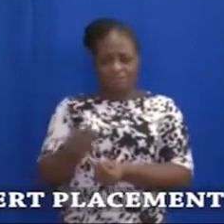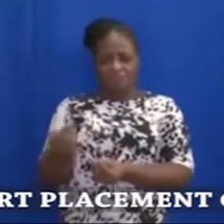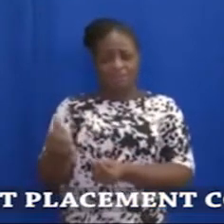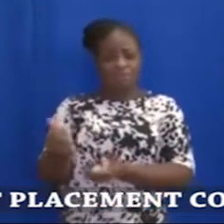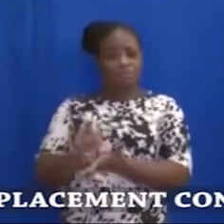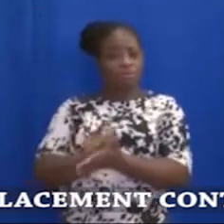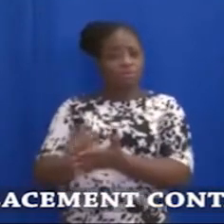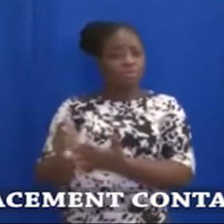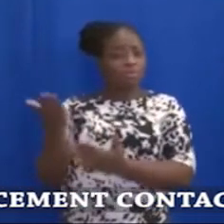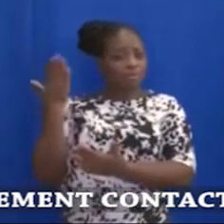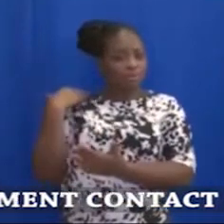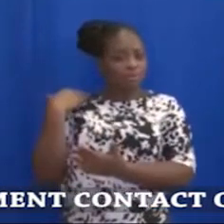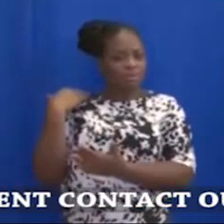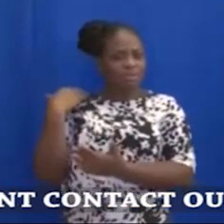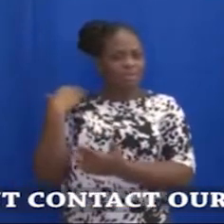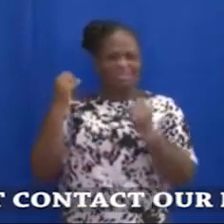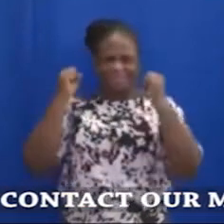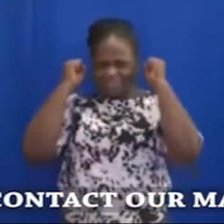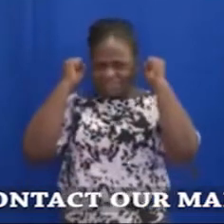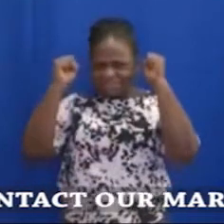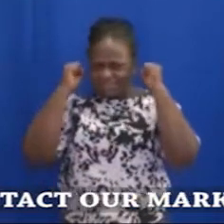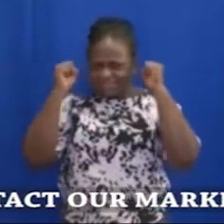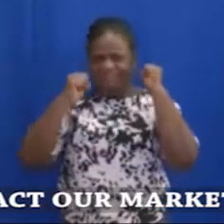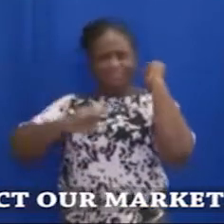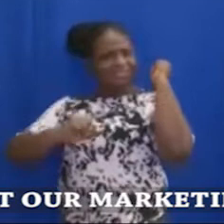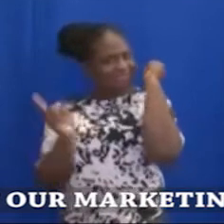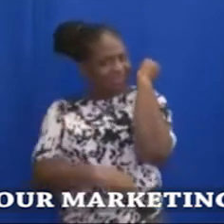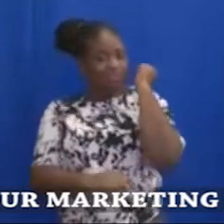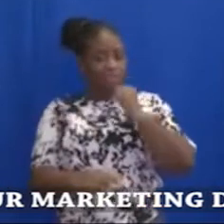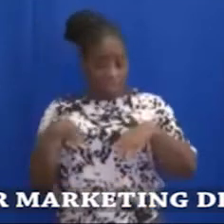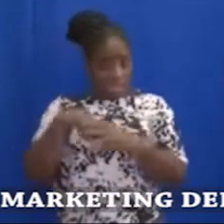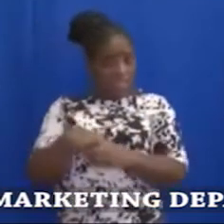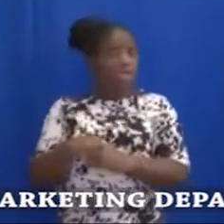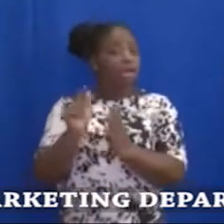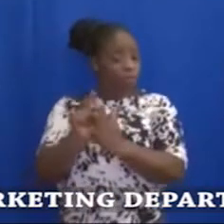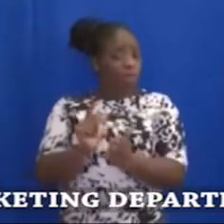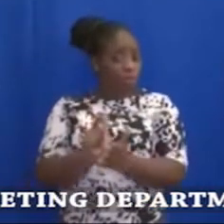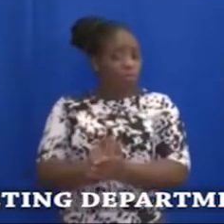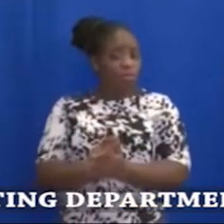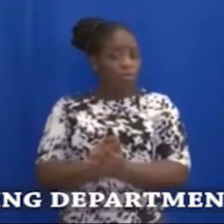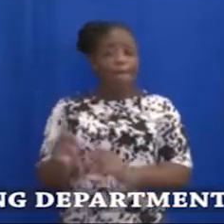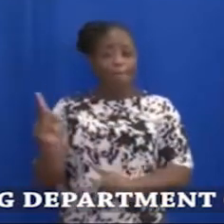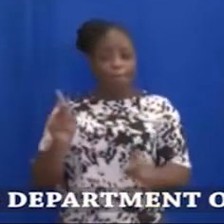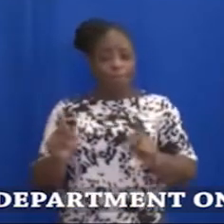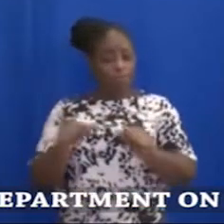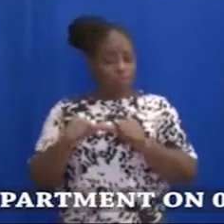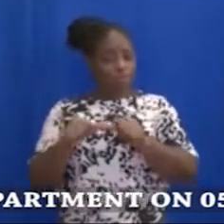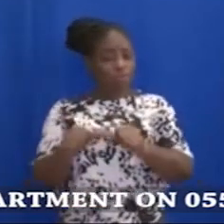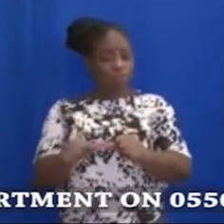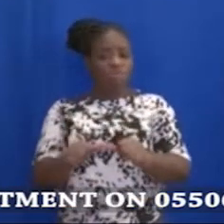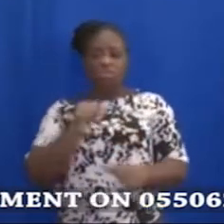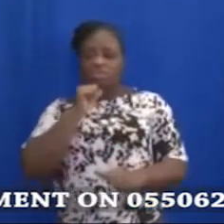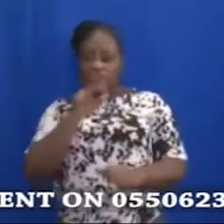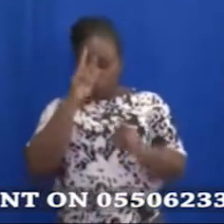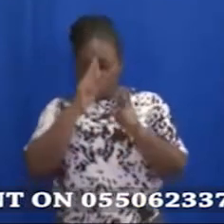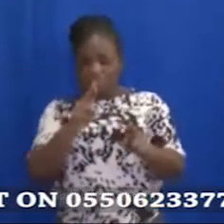Severe sanctions exist in our laws for persons who want to continue to disregard these protocols, and